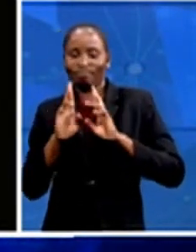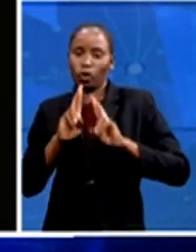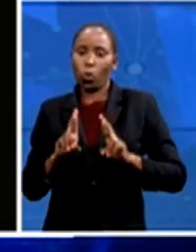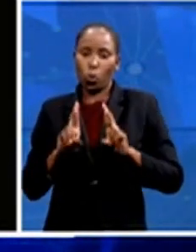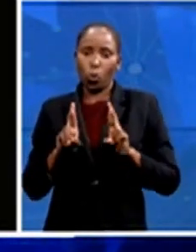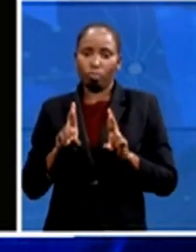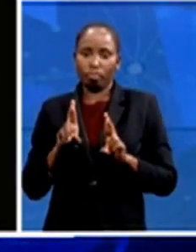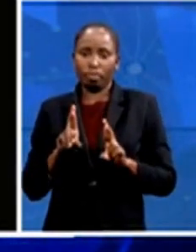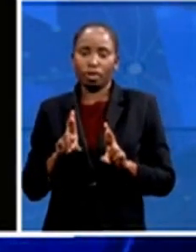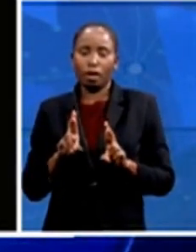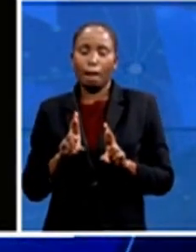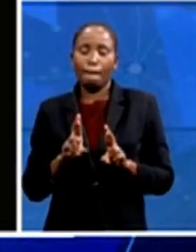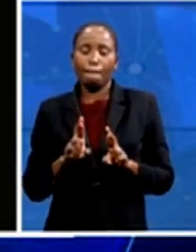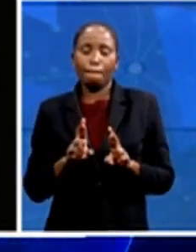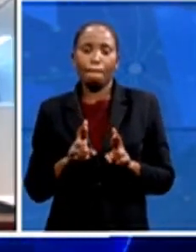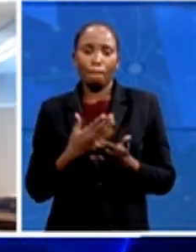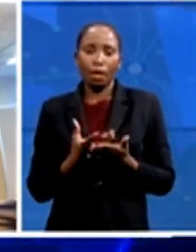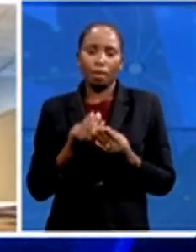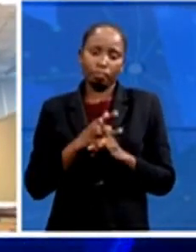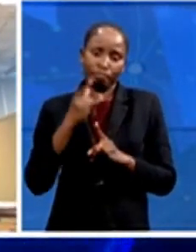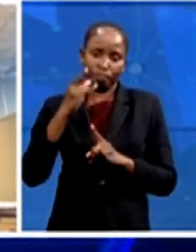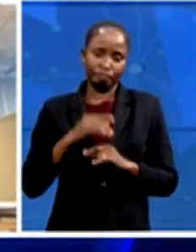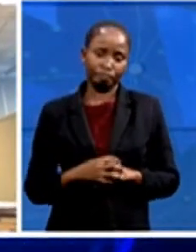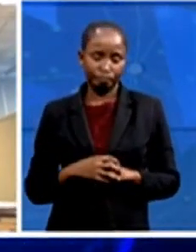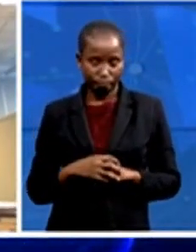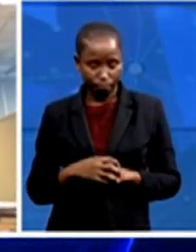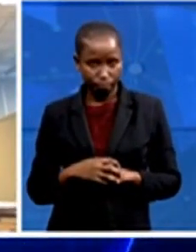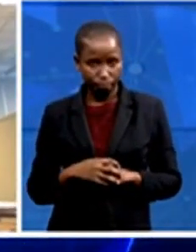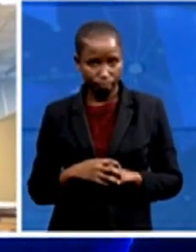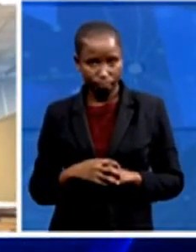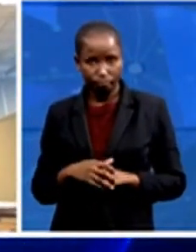their favor. Natasha Phiri, thank you so much for bringing us up to speed with that story.